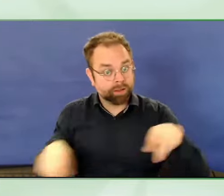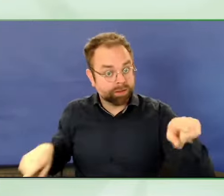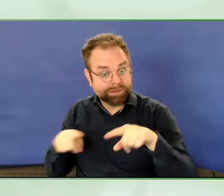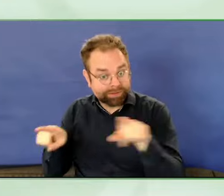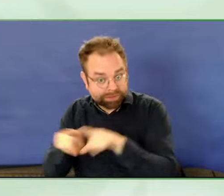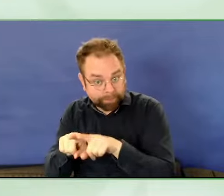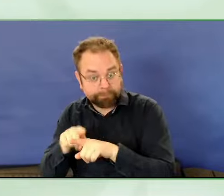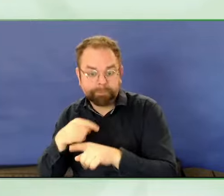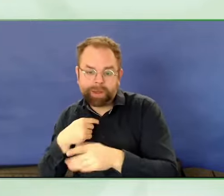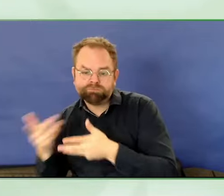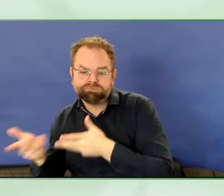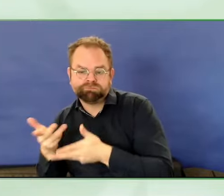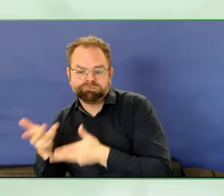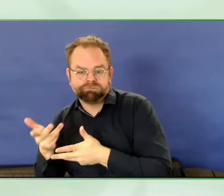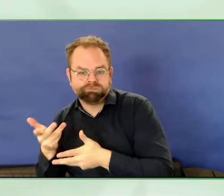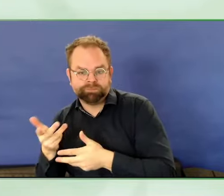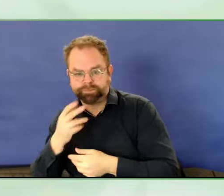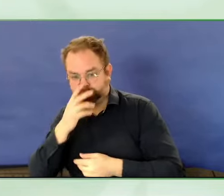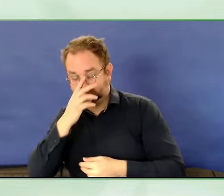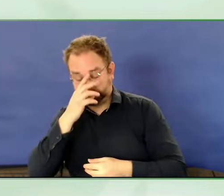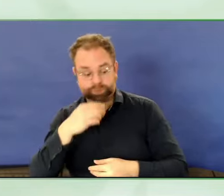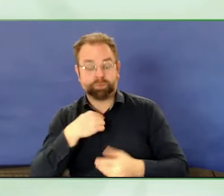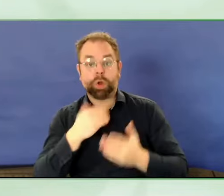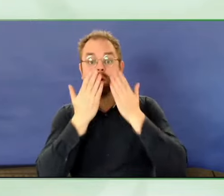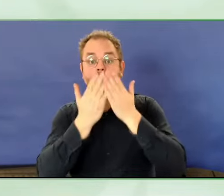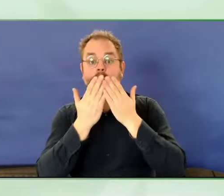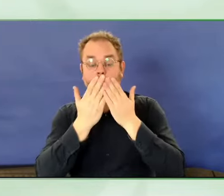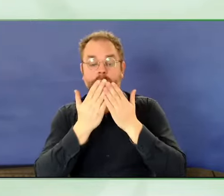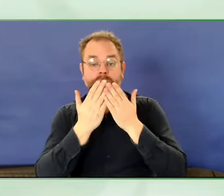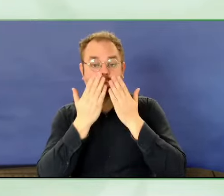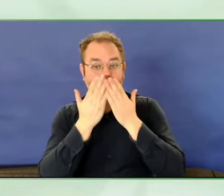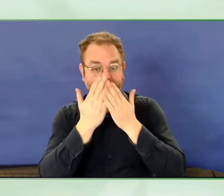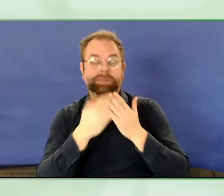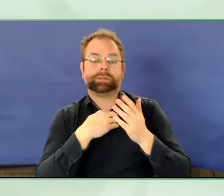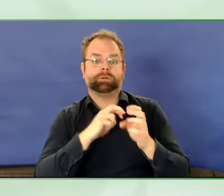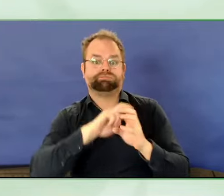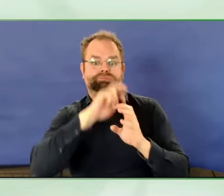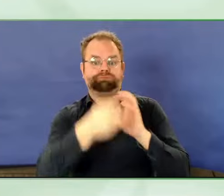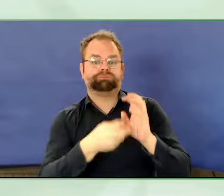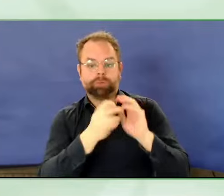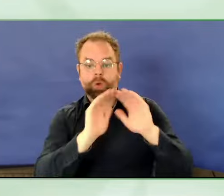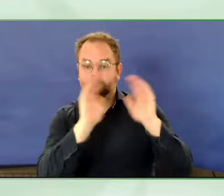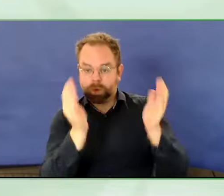could change it and how can we transmit it to the industry as a standard cause.